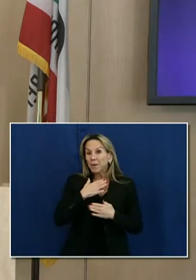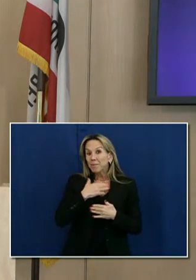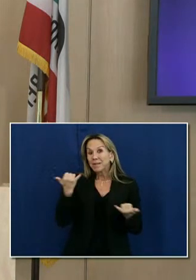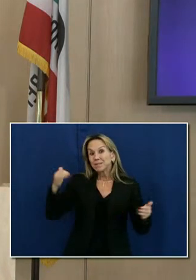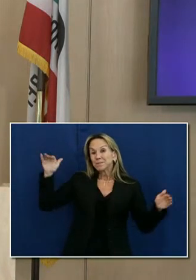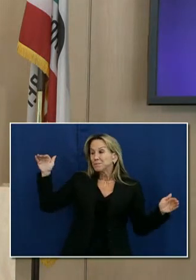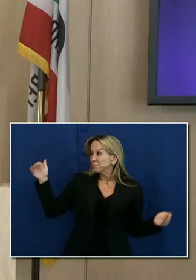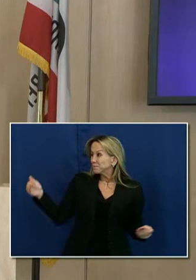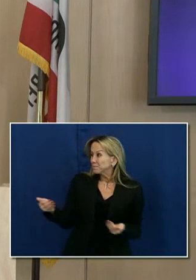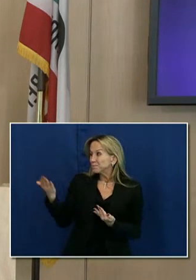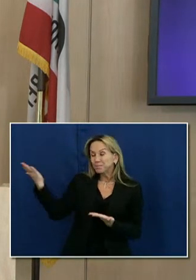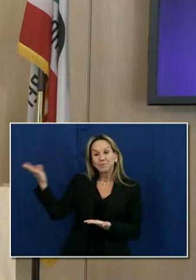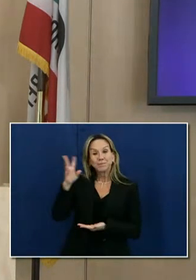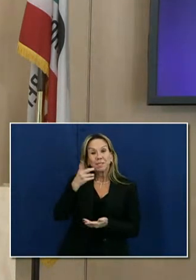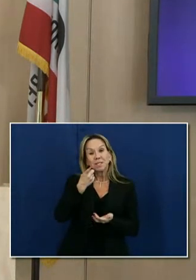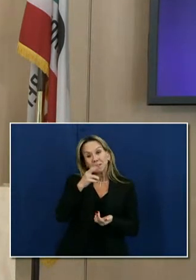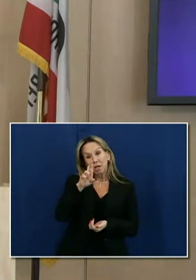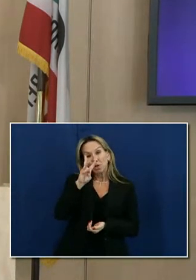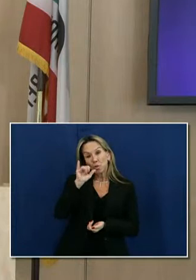and to welcome back Dr. Wooten.